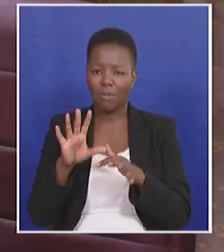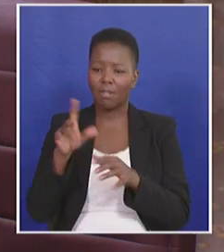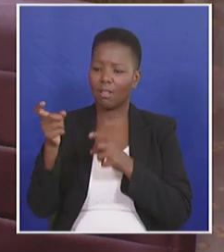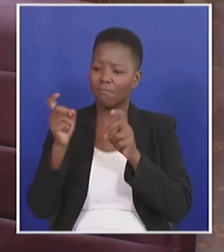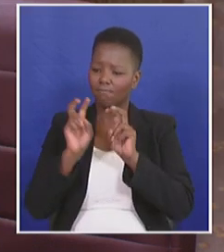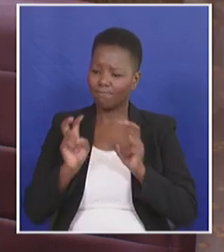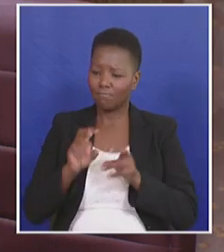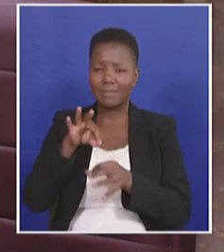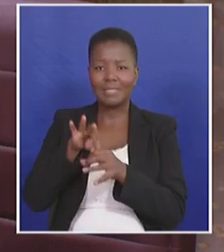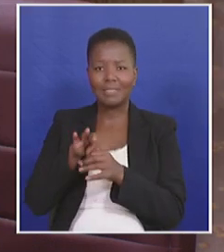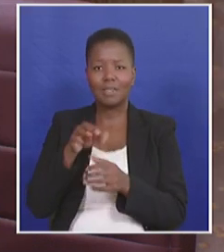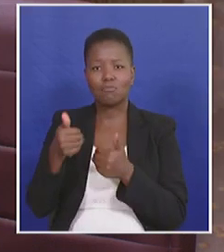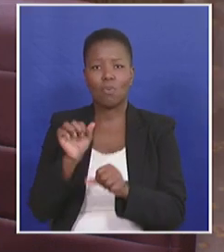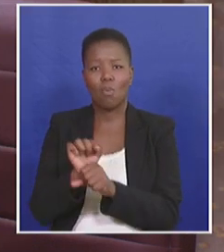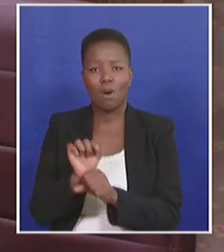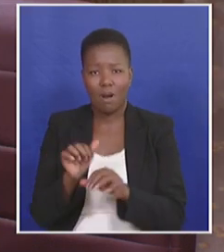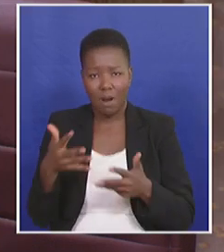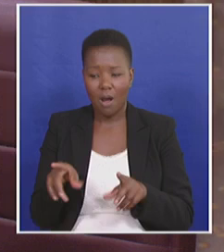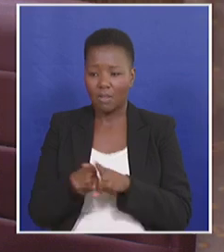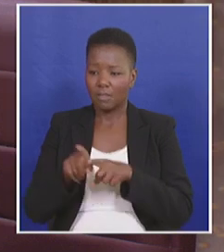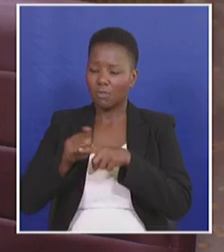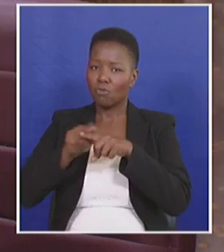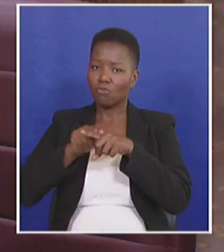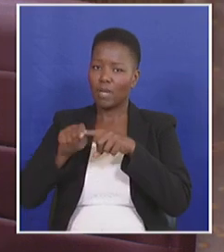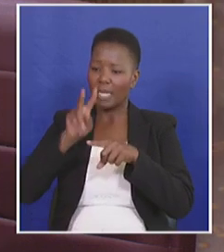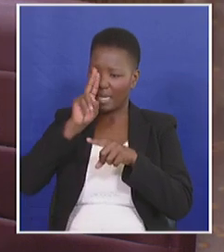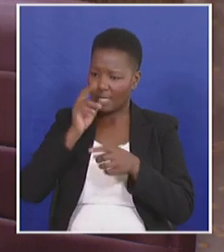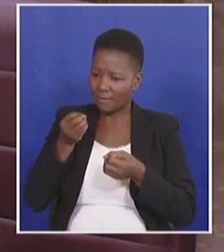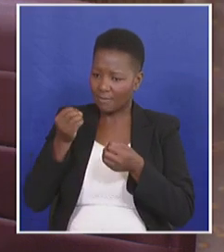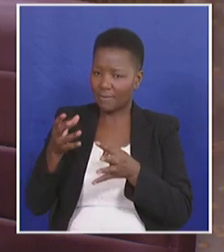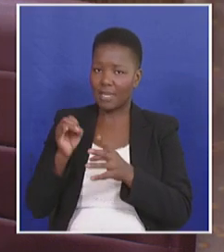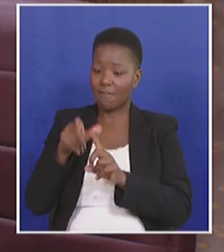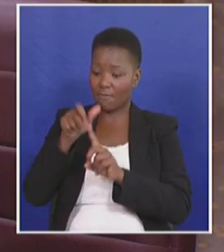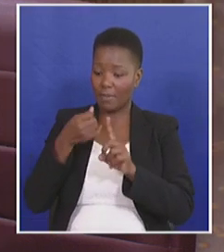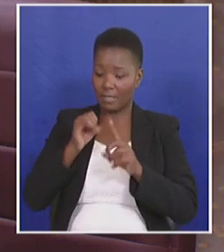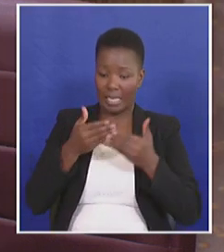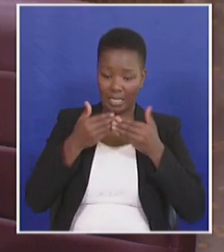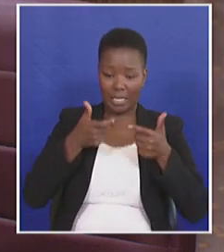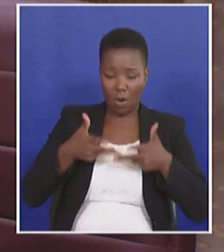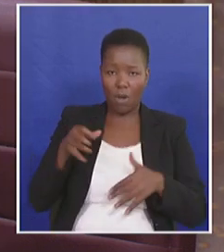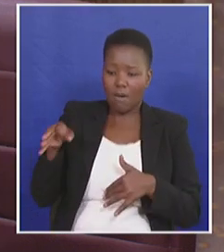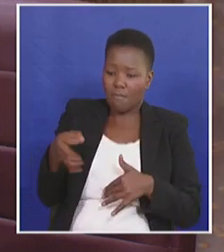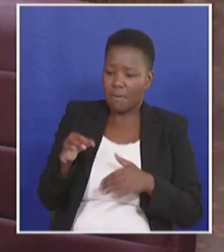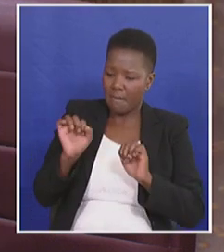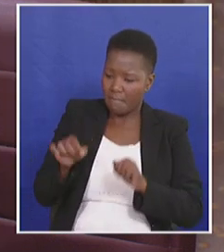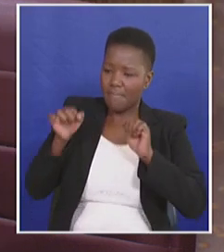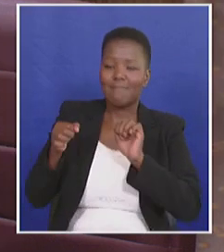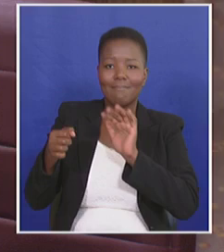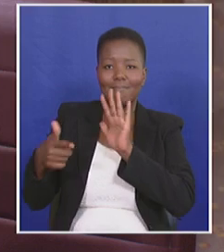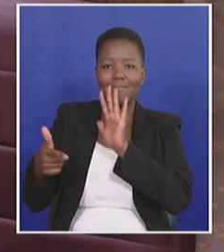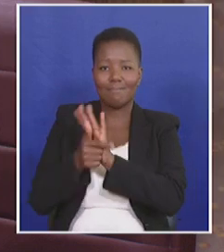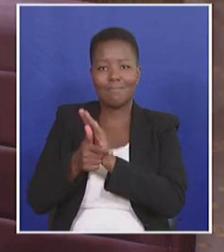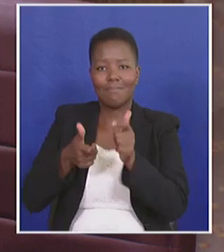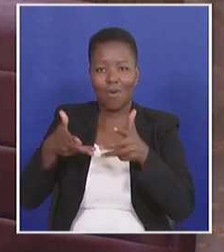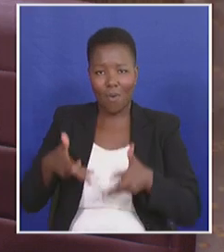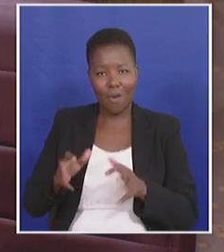the practical vocational training requirements that candidate attorneys or pupils must comply with before they can be admitted as legal practitioners, and